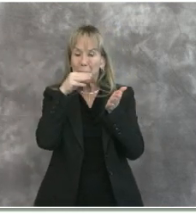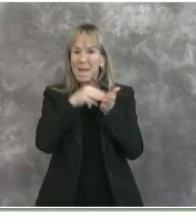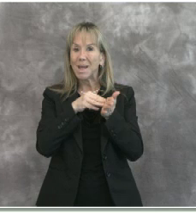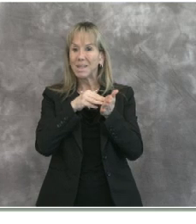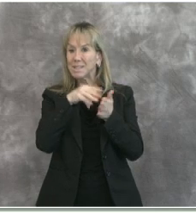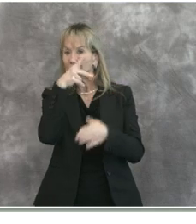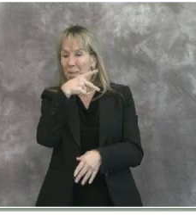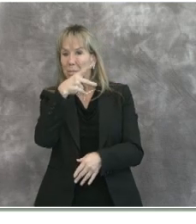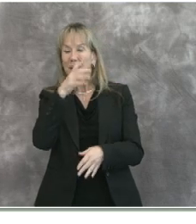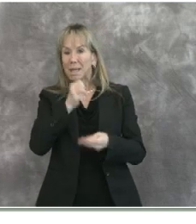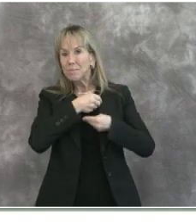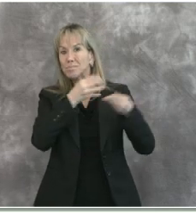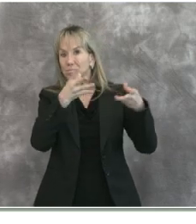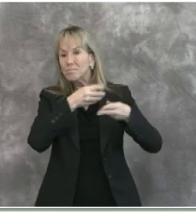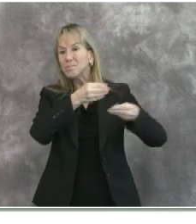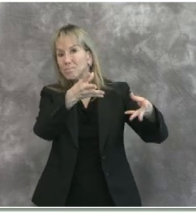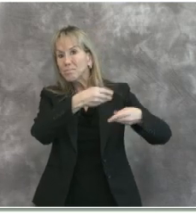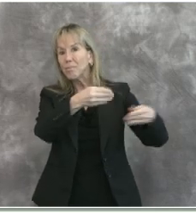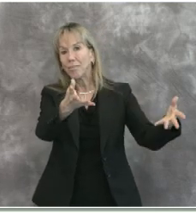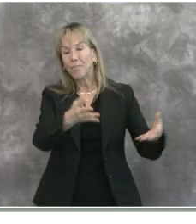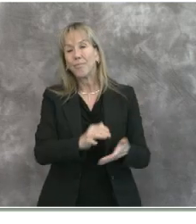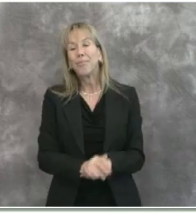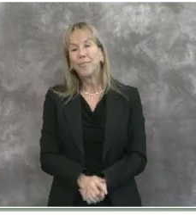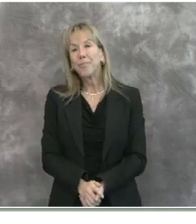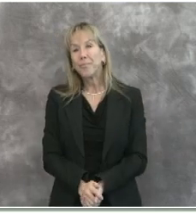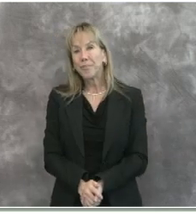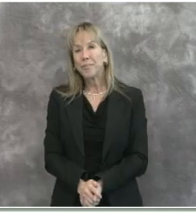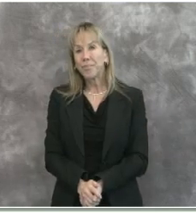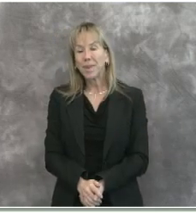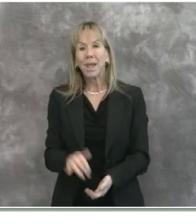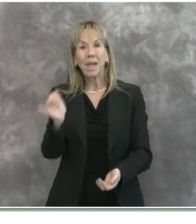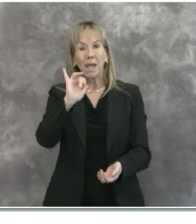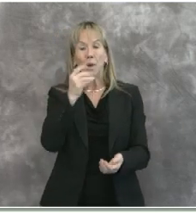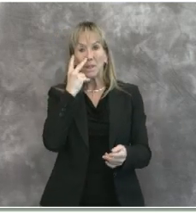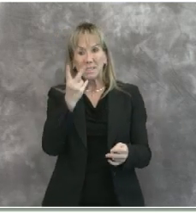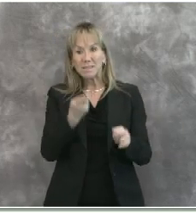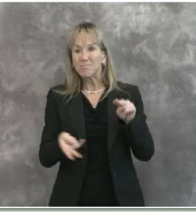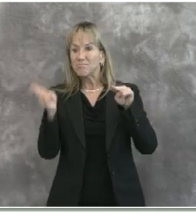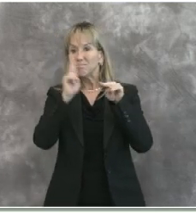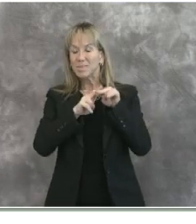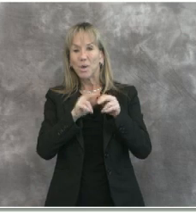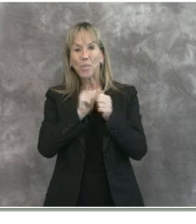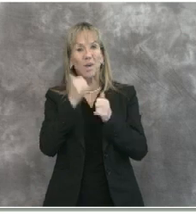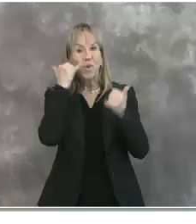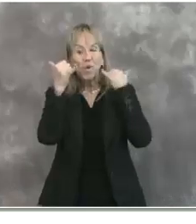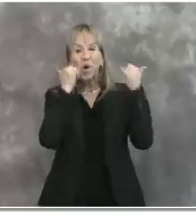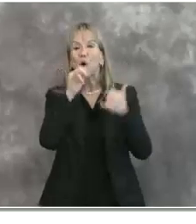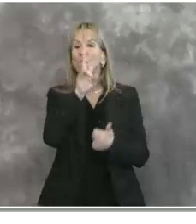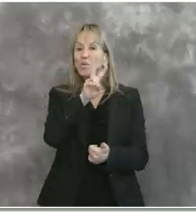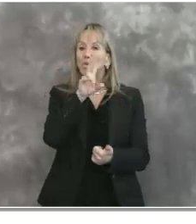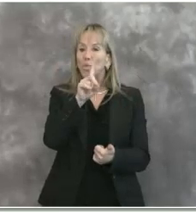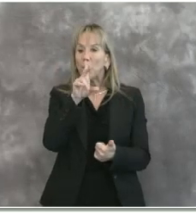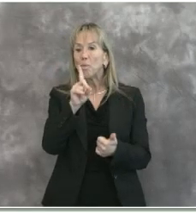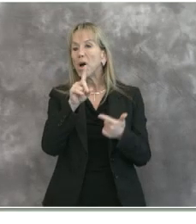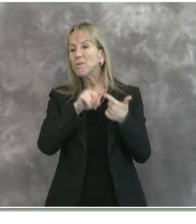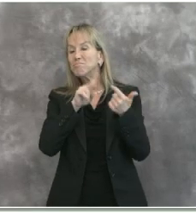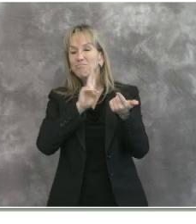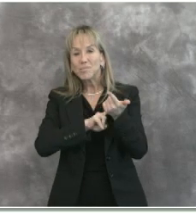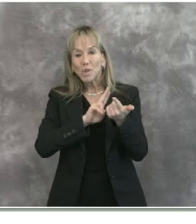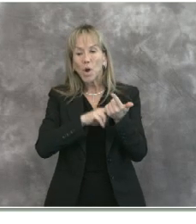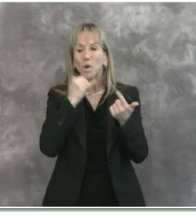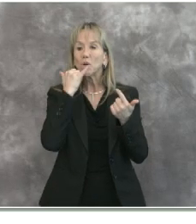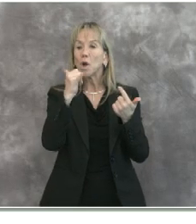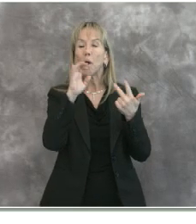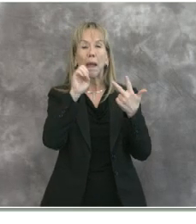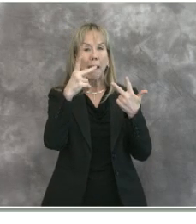of personal protective equipment that have been distributed. As usual, increase in 211 calls, nurse calls, epi calls. Hygiene